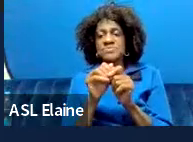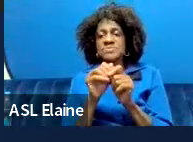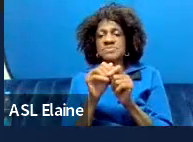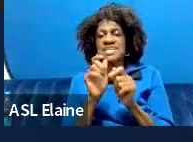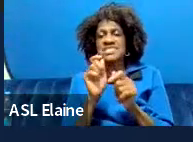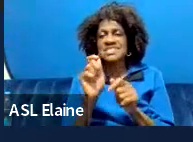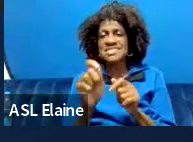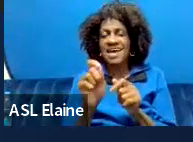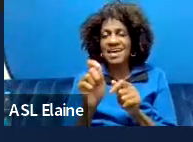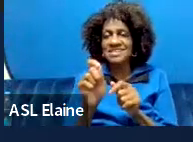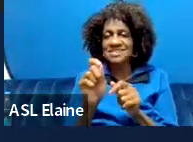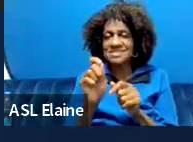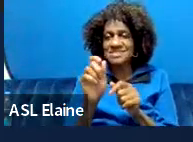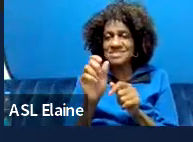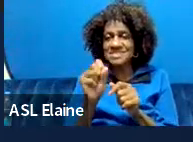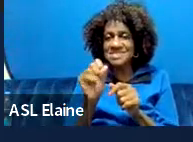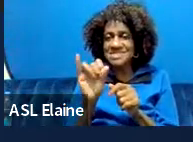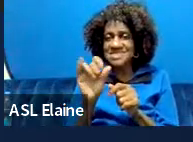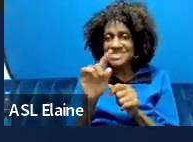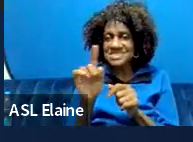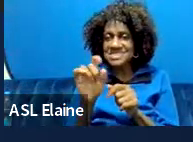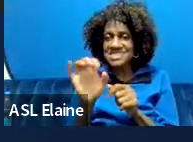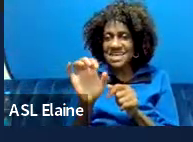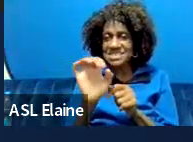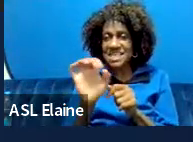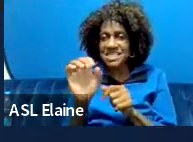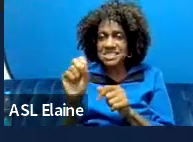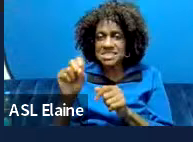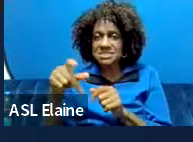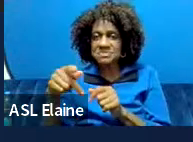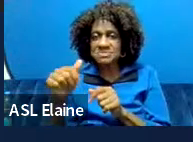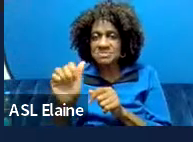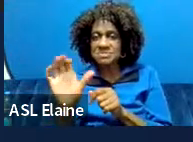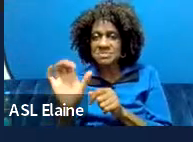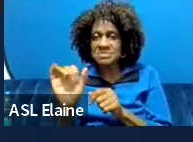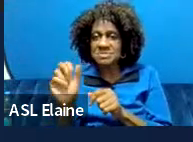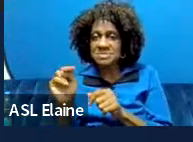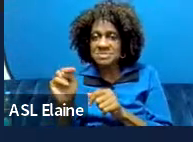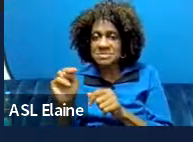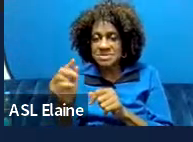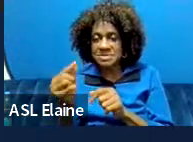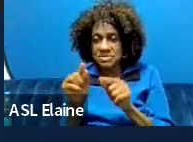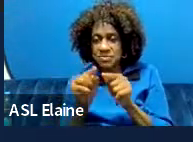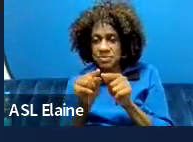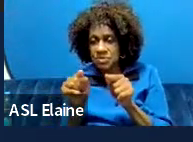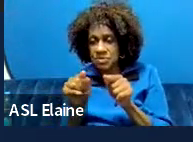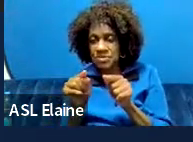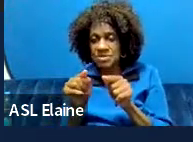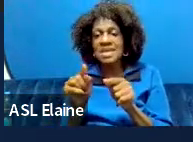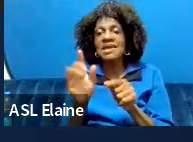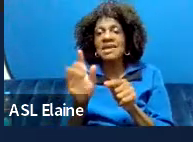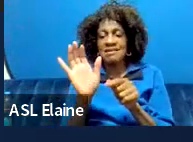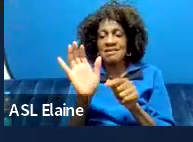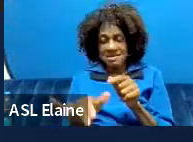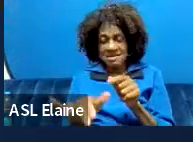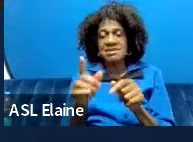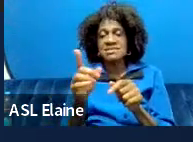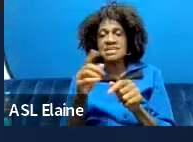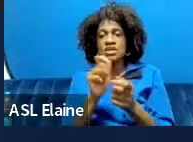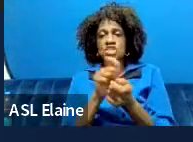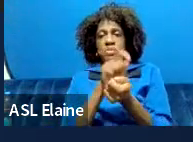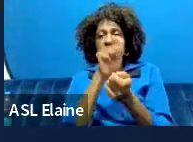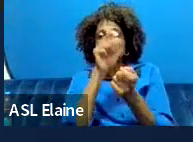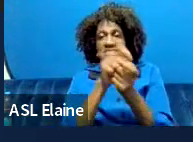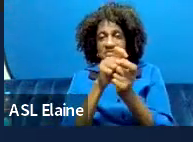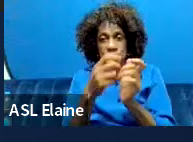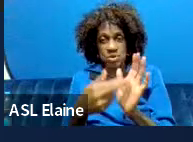dot size and spacing? Yeah. So there are very specific